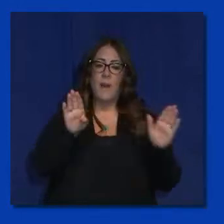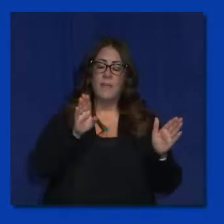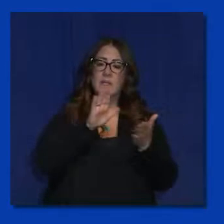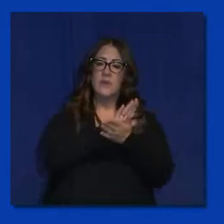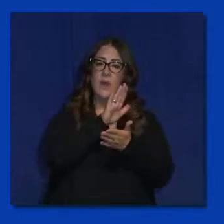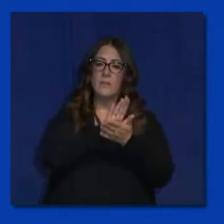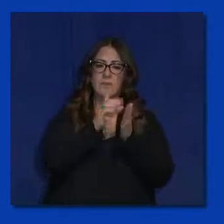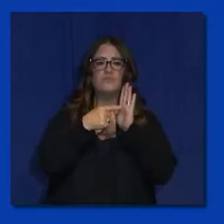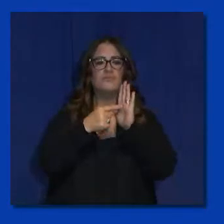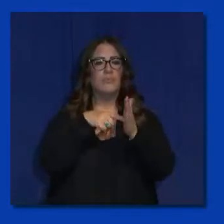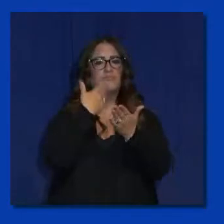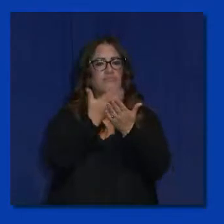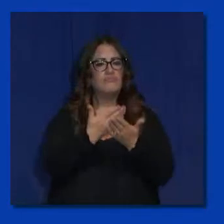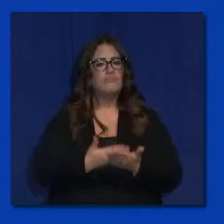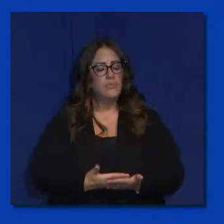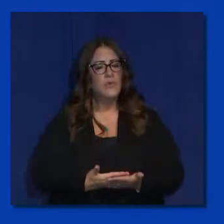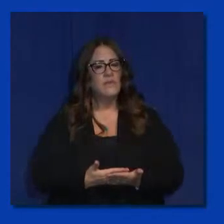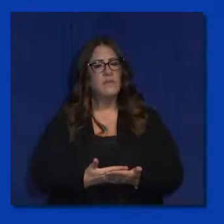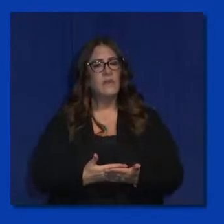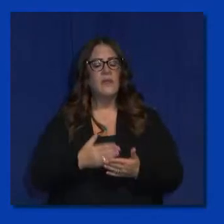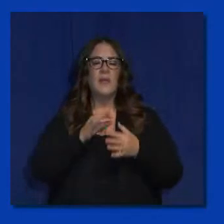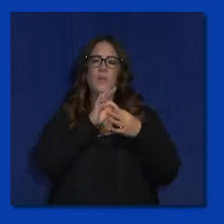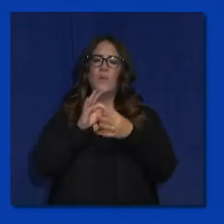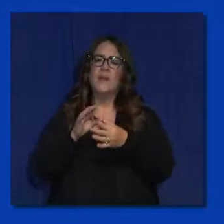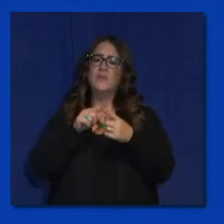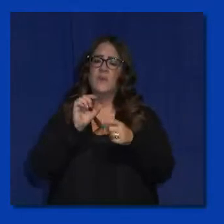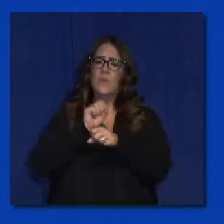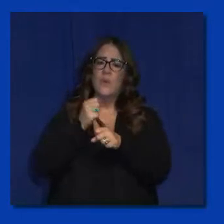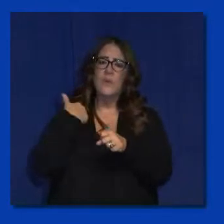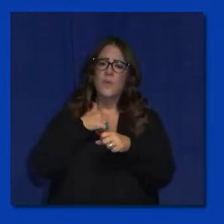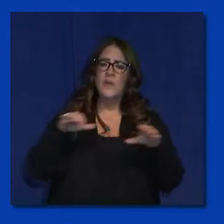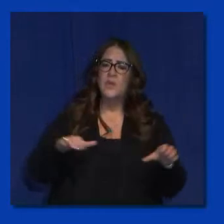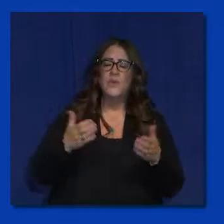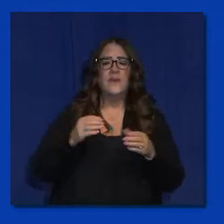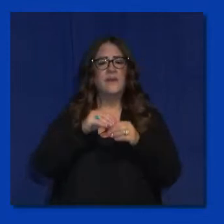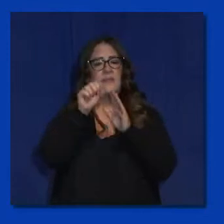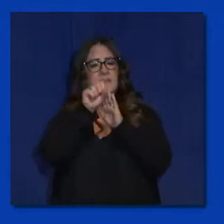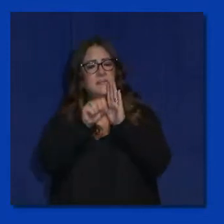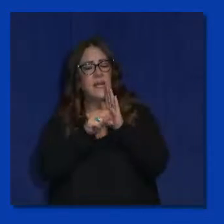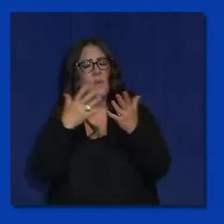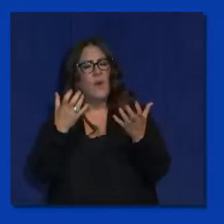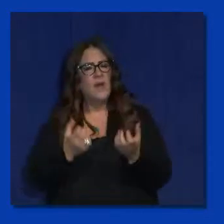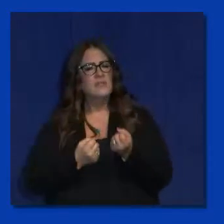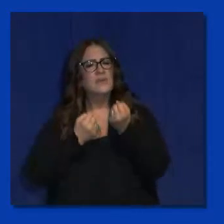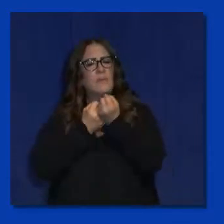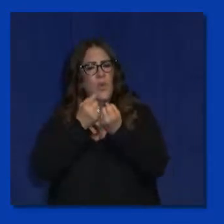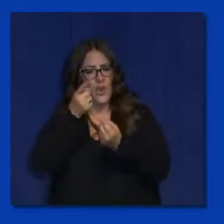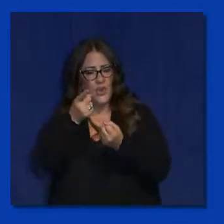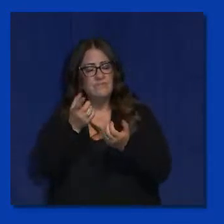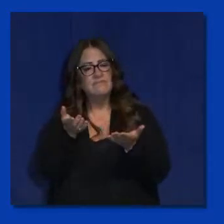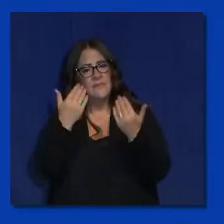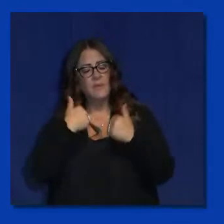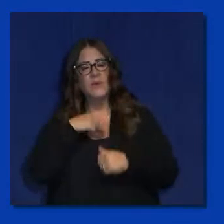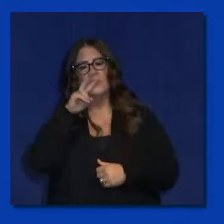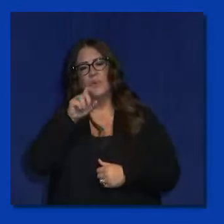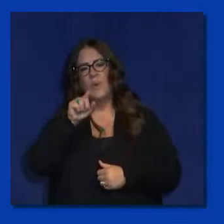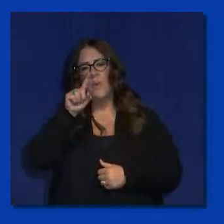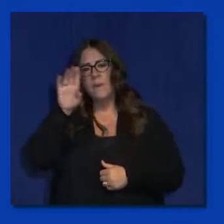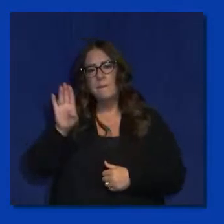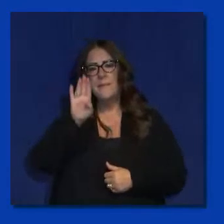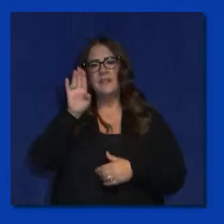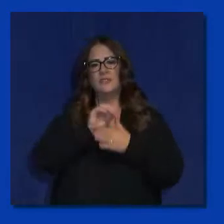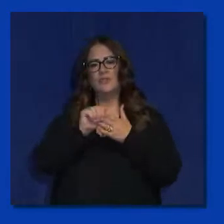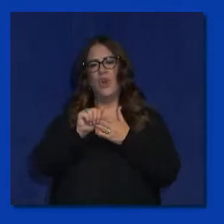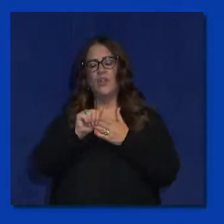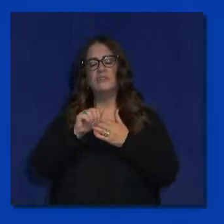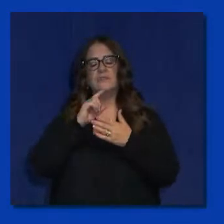reflected in terms of the work we do as a state. We want to support you, and so we have $2.1 billion